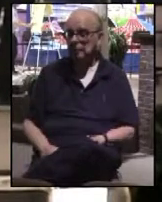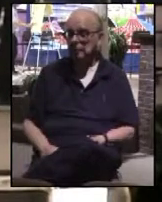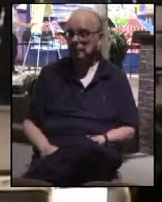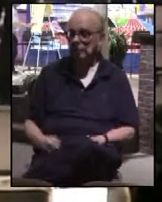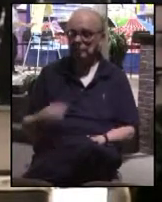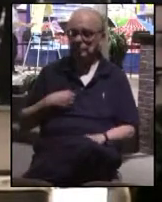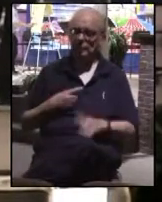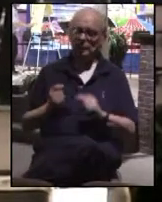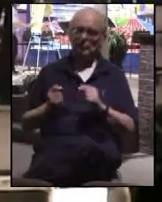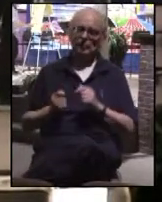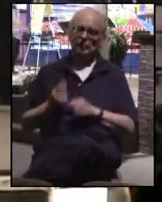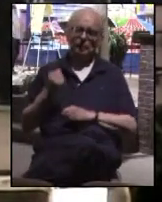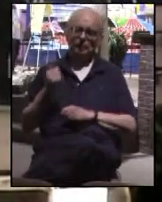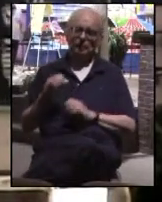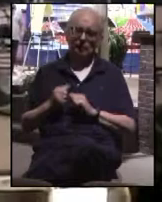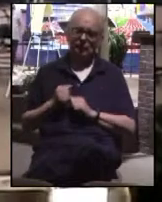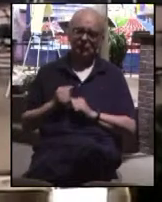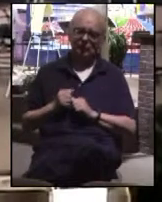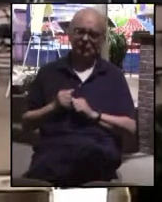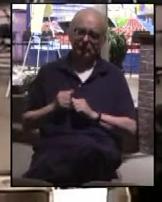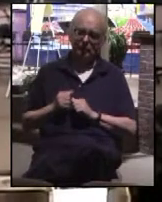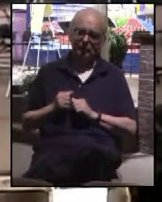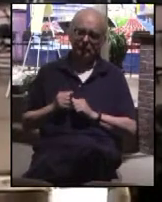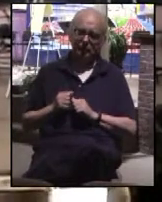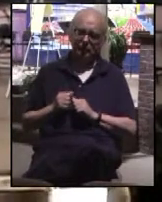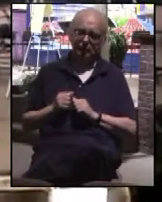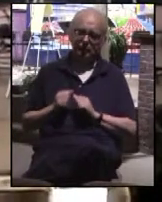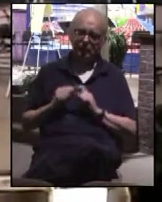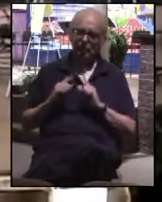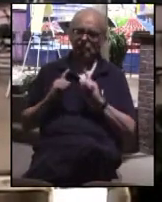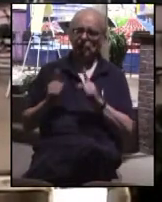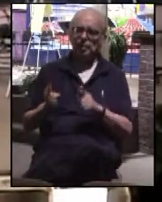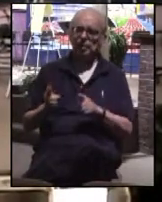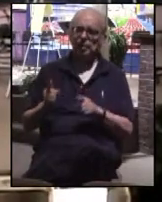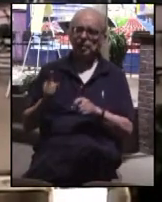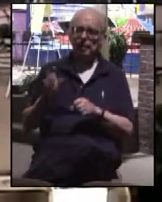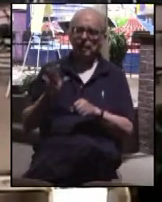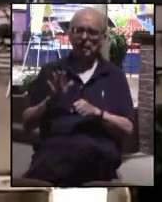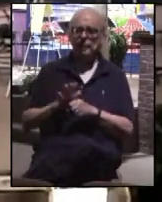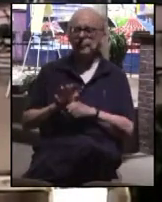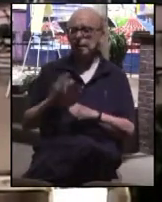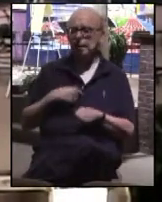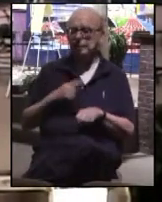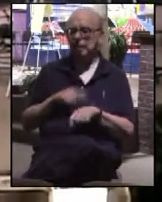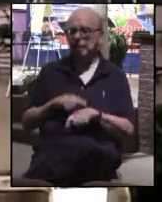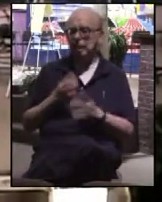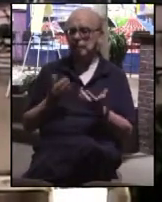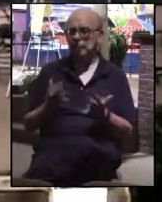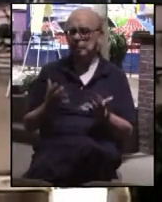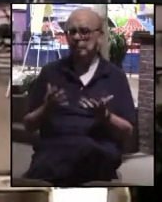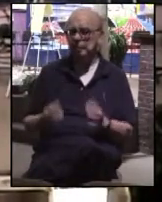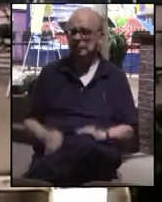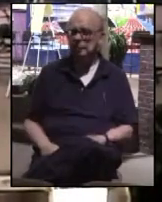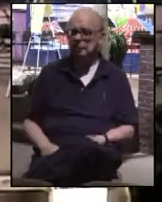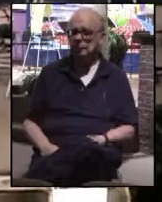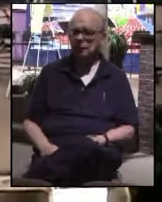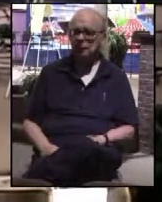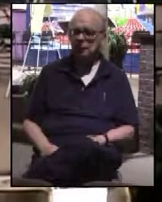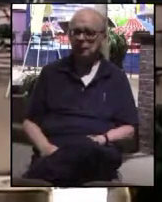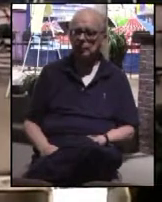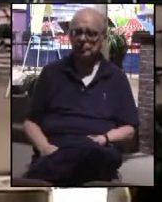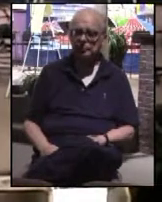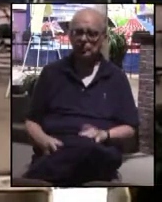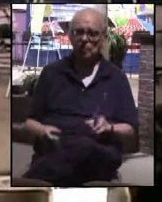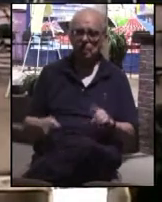I'm trying to figure out how I can build in for my time waiting. When you find that